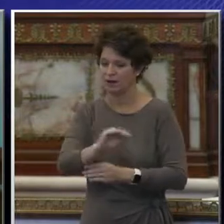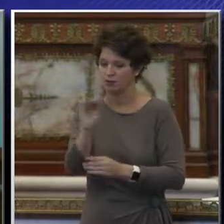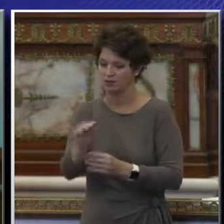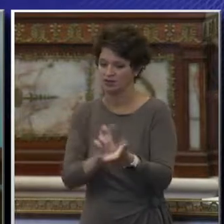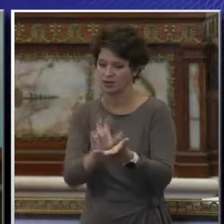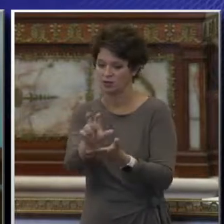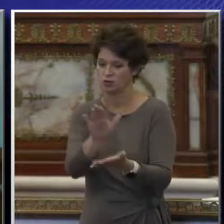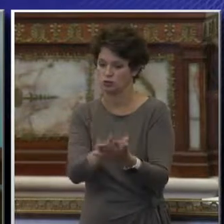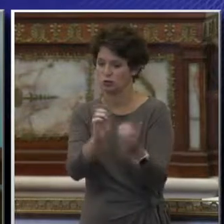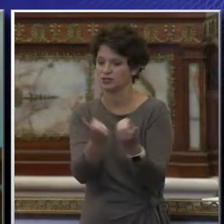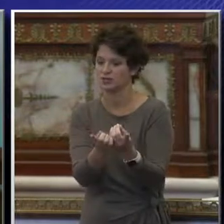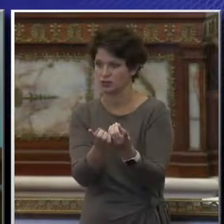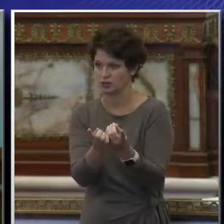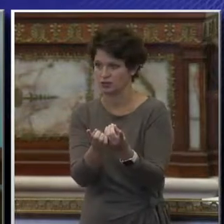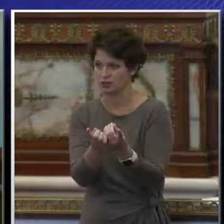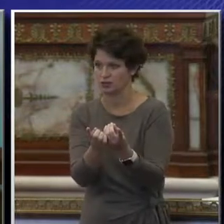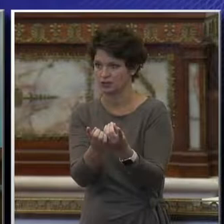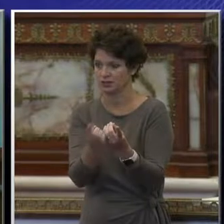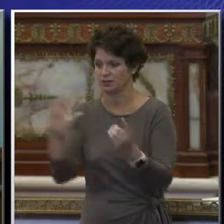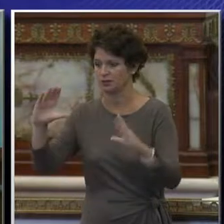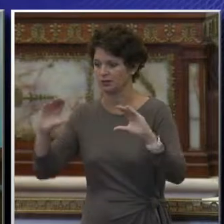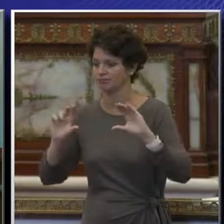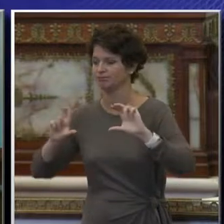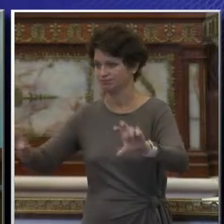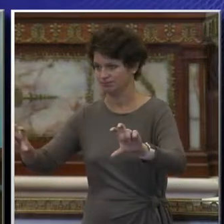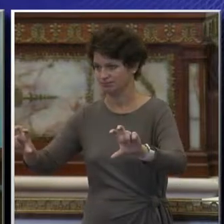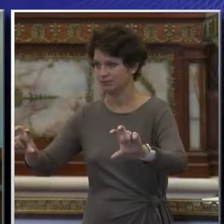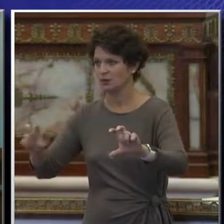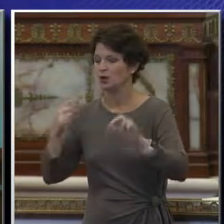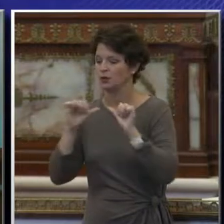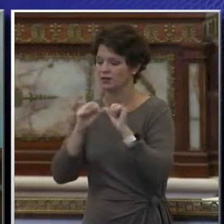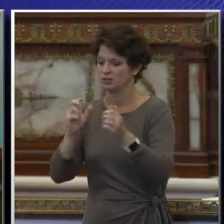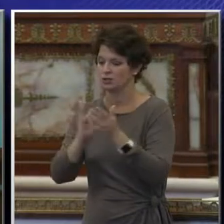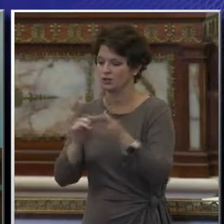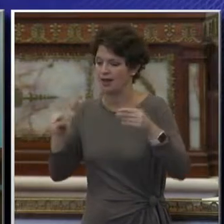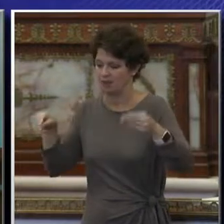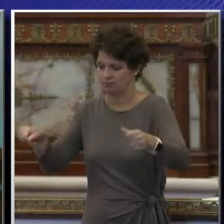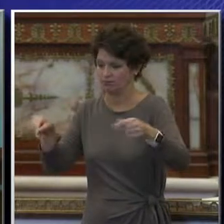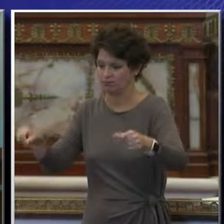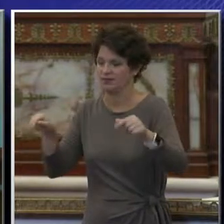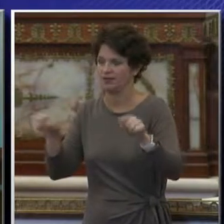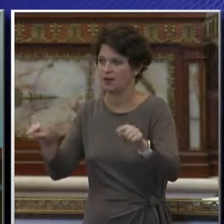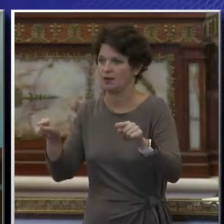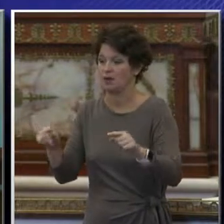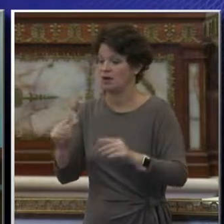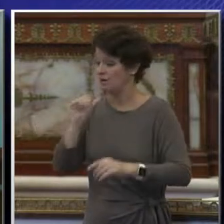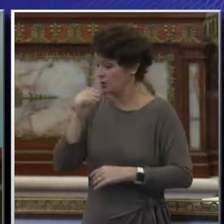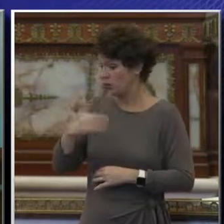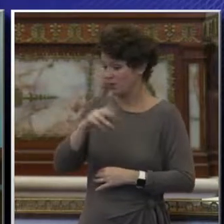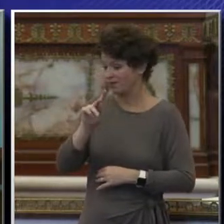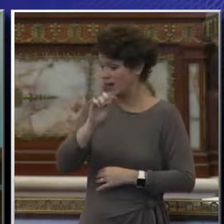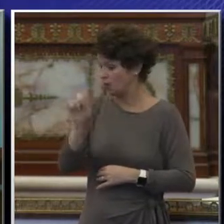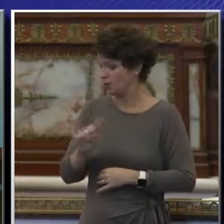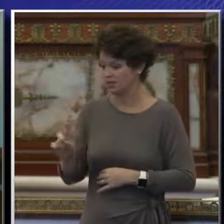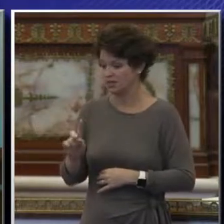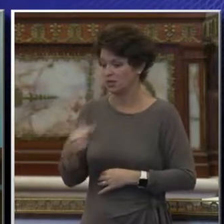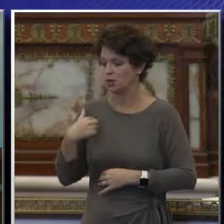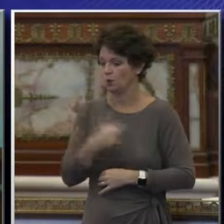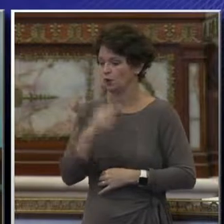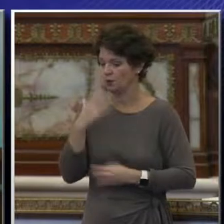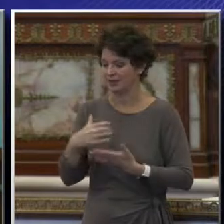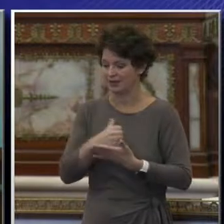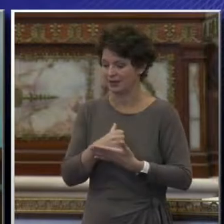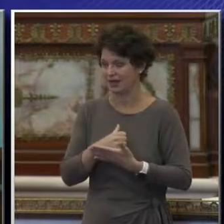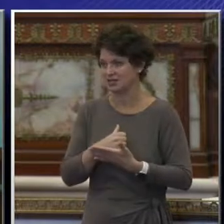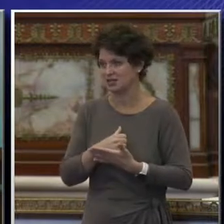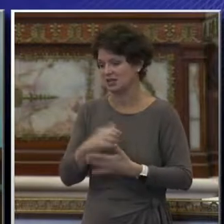to the school district. And so we would be continuing that revenue stream to those. Without KOZ, we would be collecting